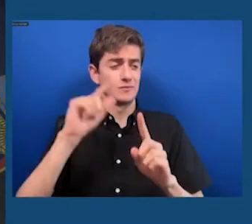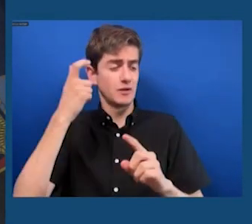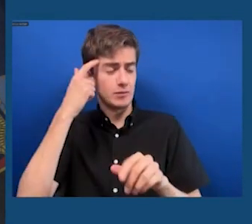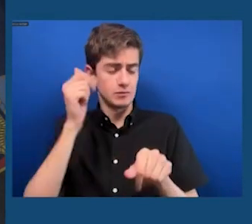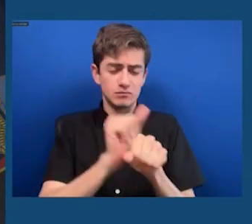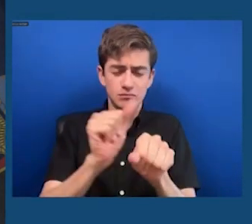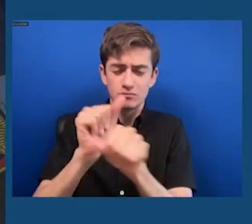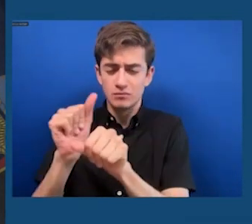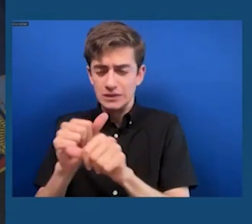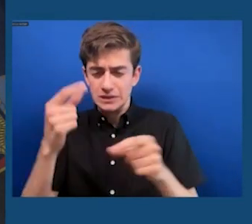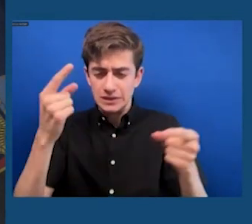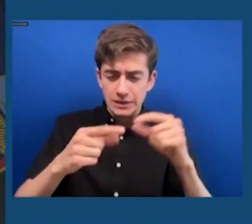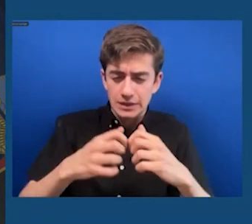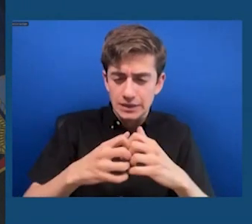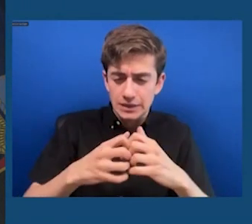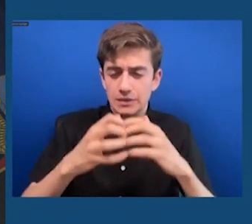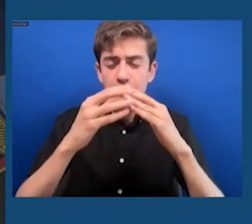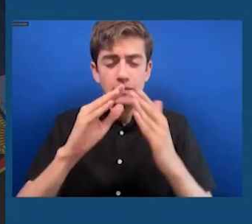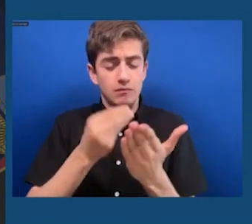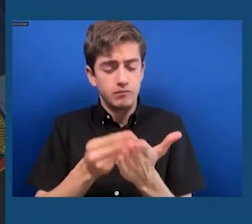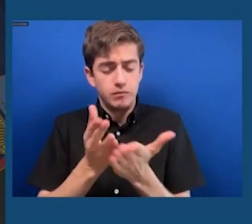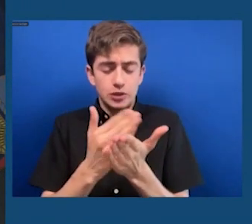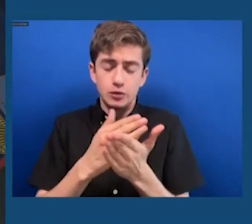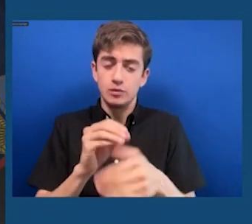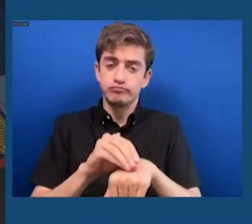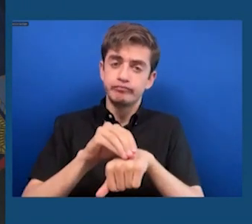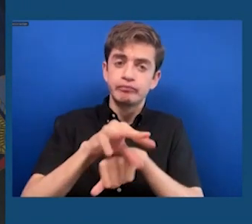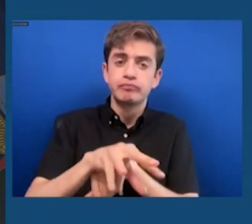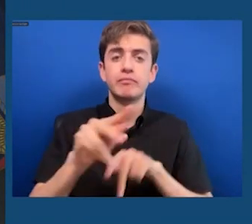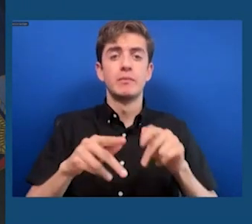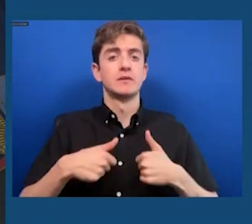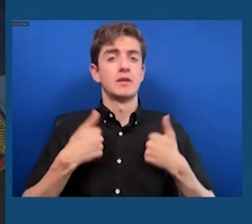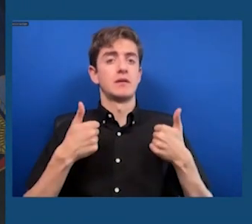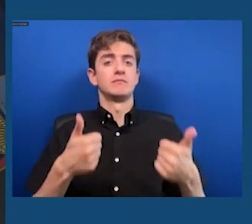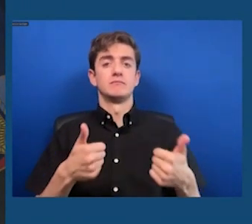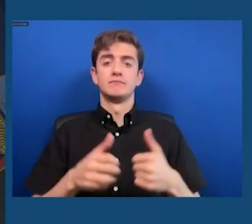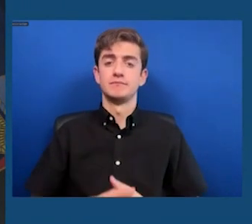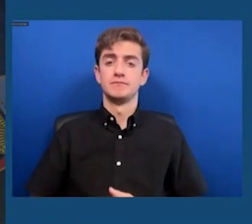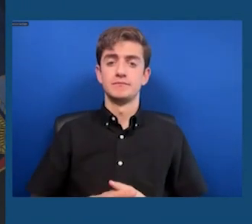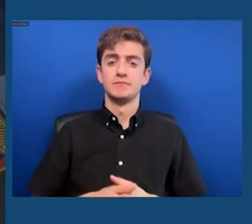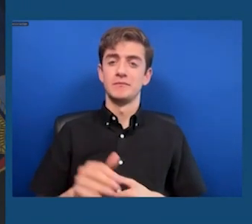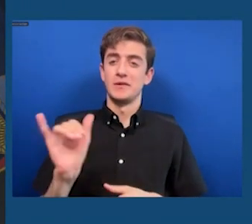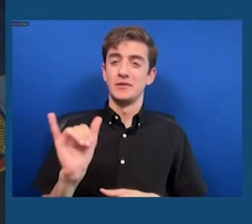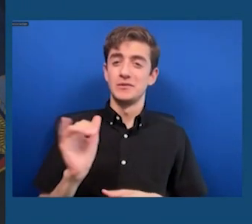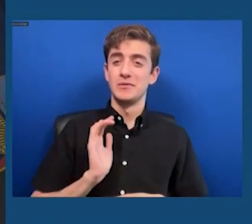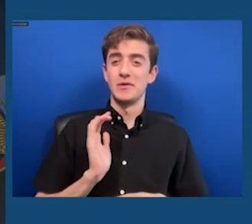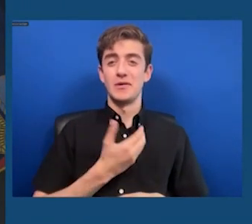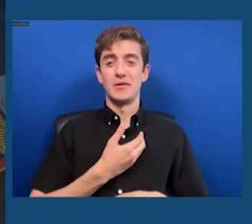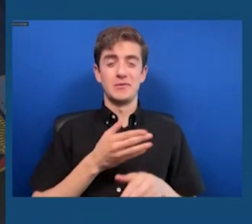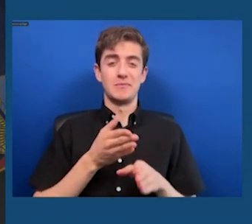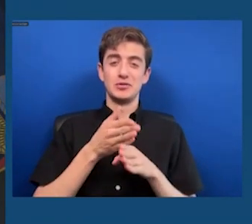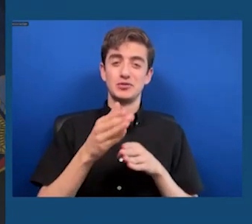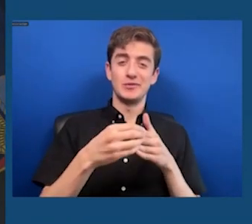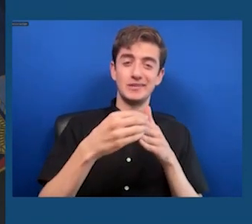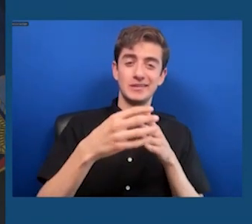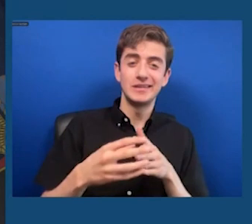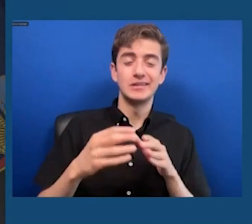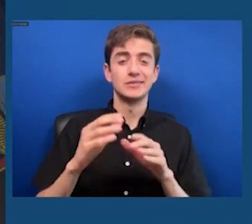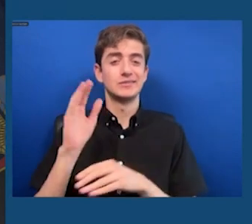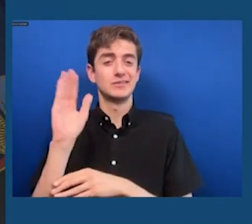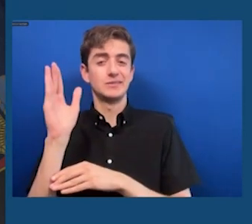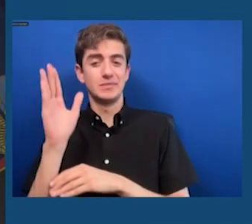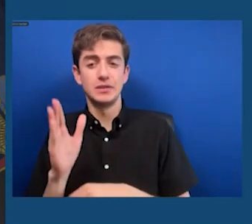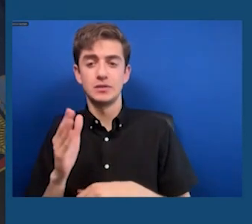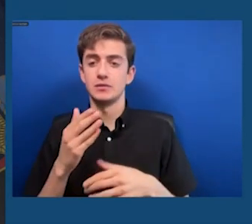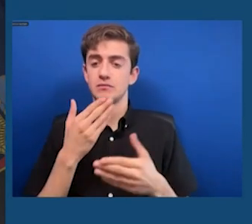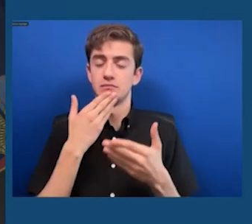people's lives. Andre Stewart Cousins, our majority leader, and Carl Hastie, our speaker, their staffs worked around the clock as well. And I want to